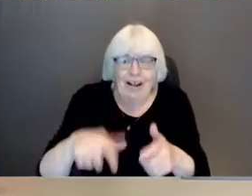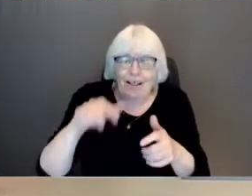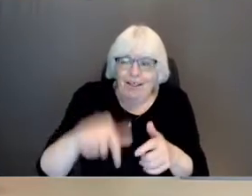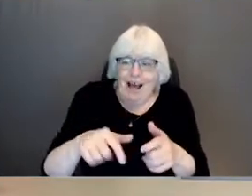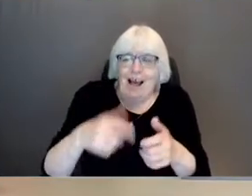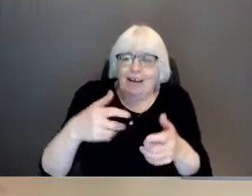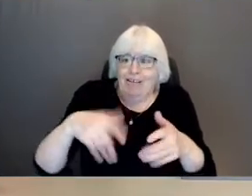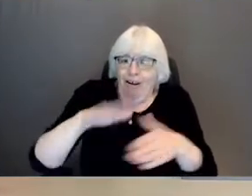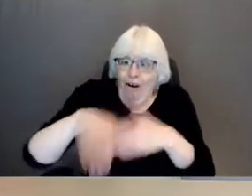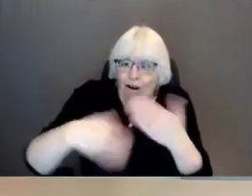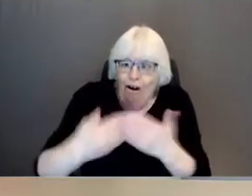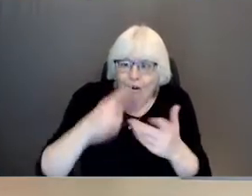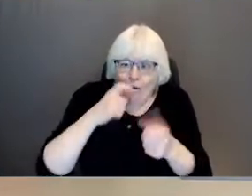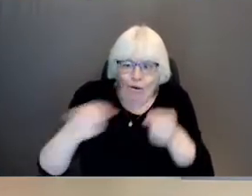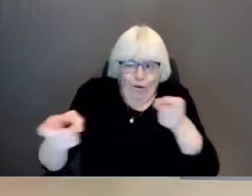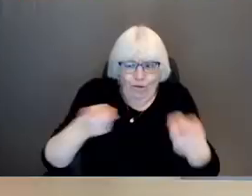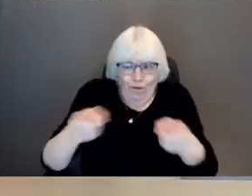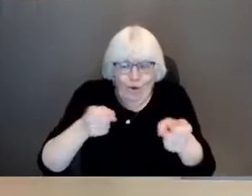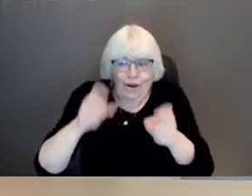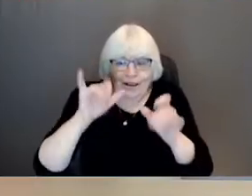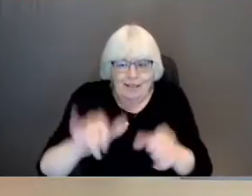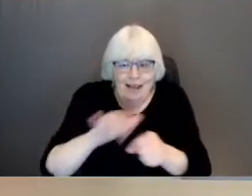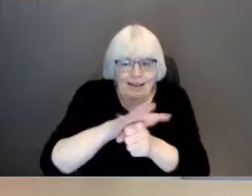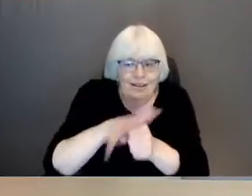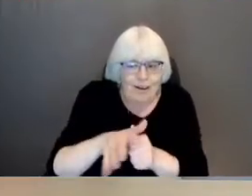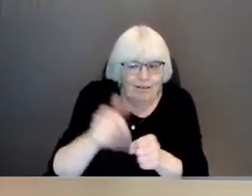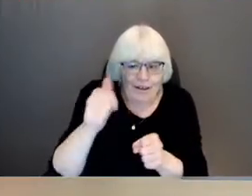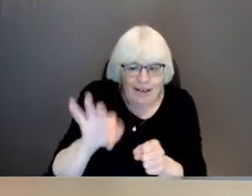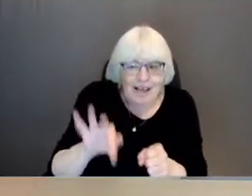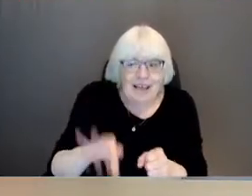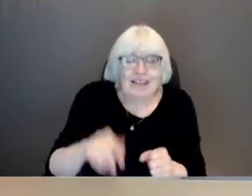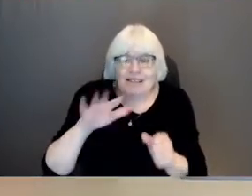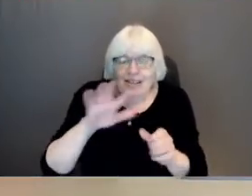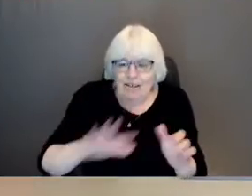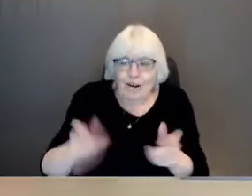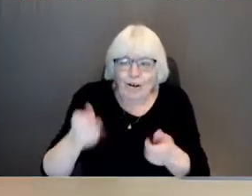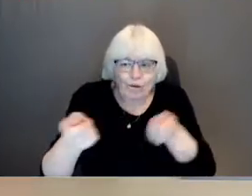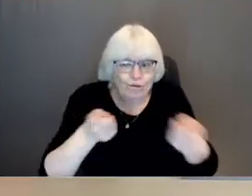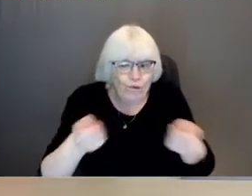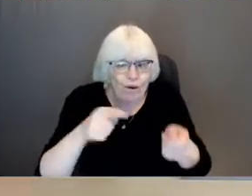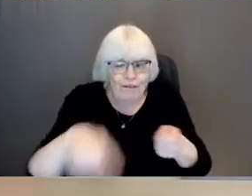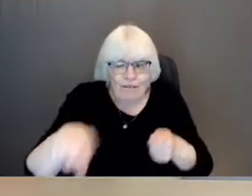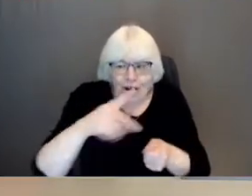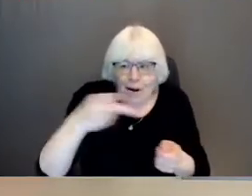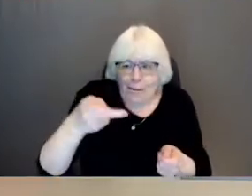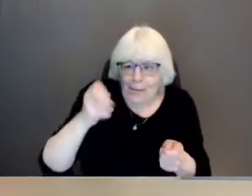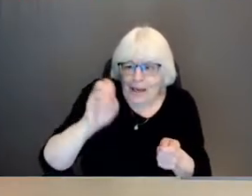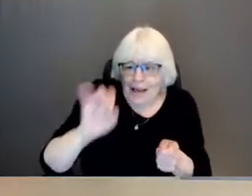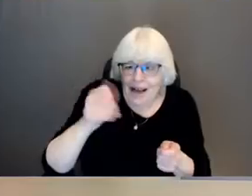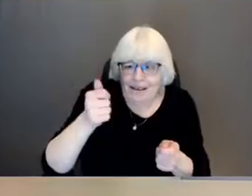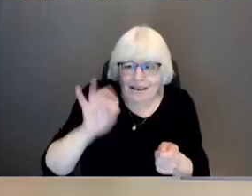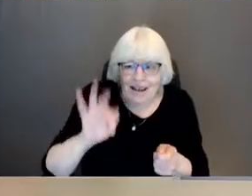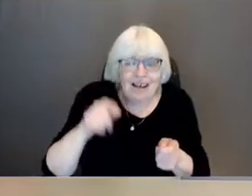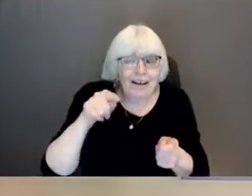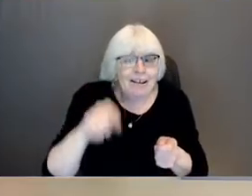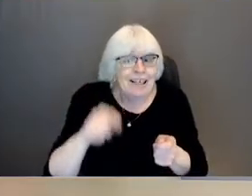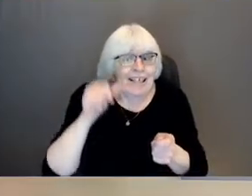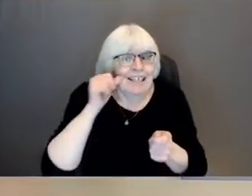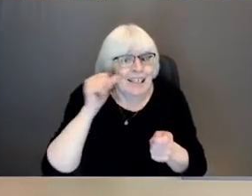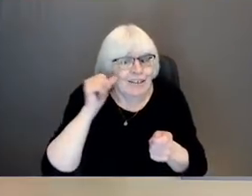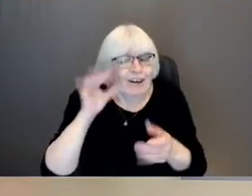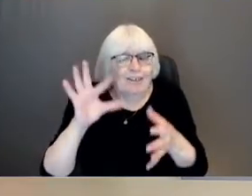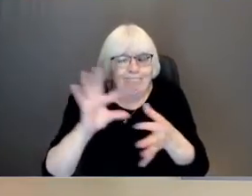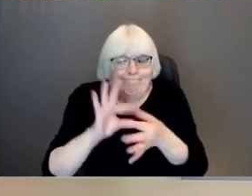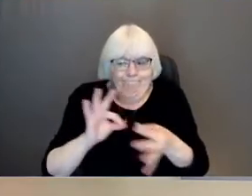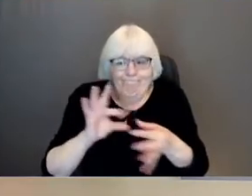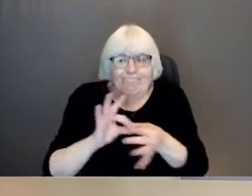this journey, I said to someone yesterday, I think we're going to walk our way out of this, every day, one step at a